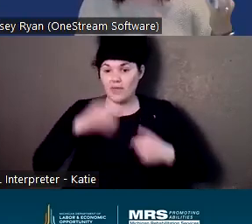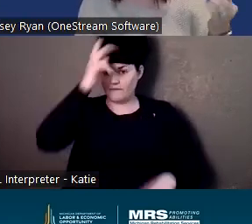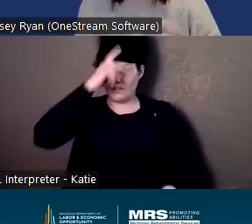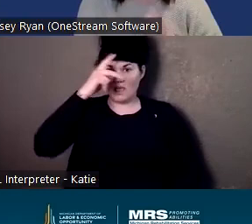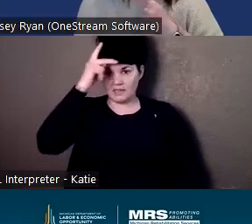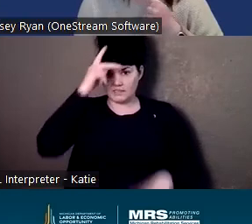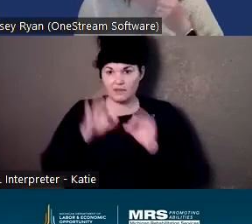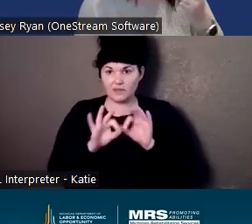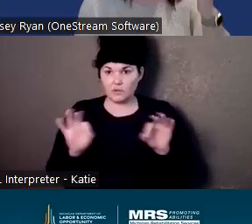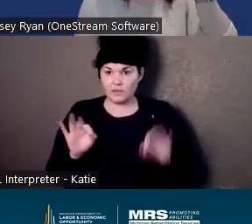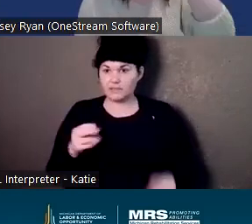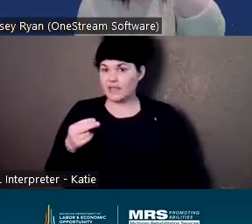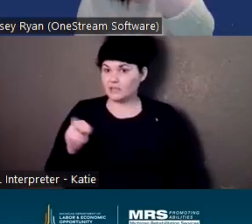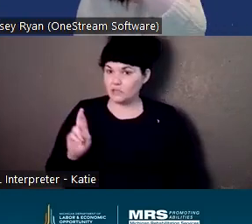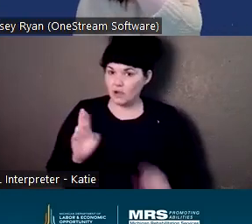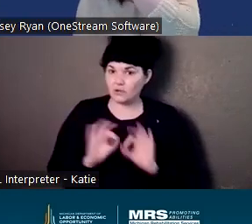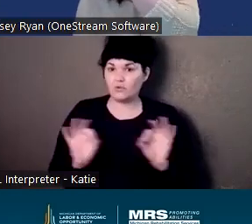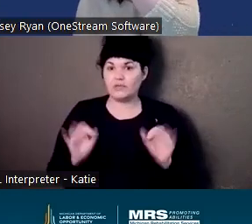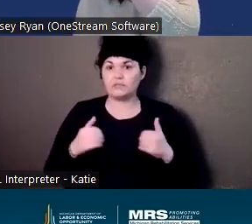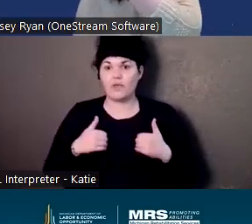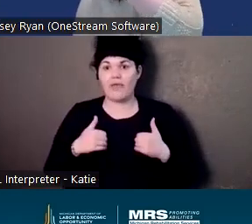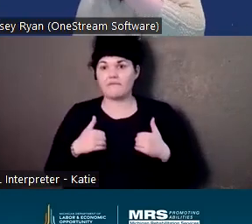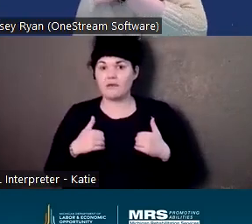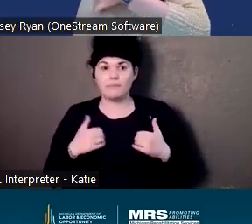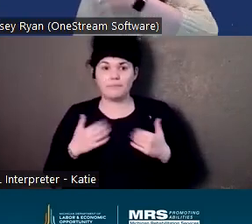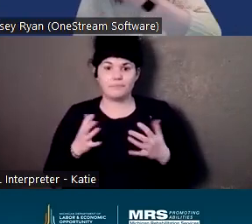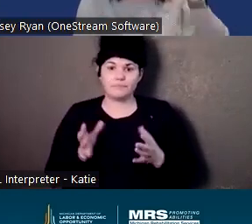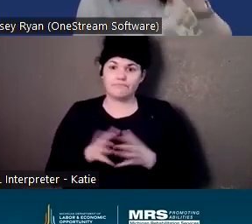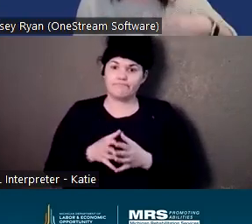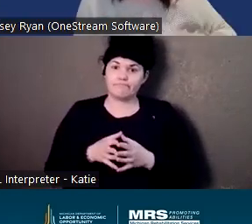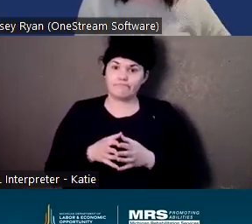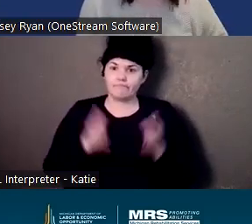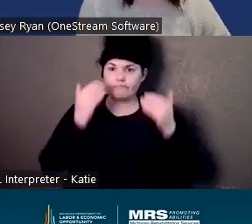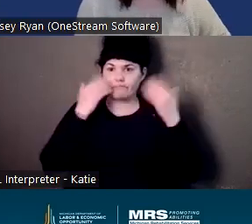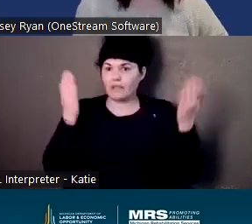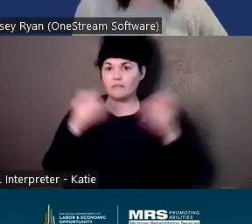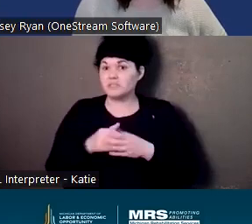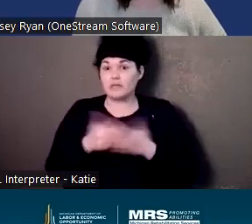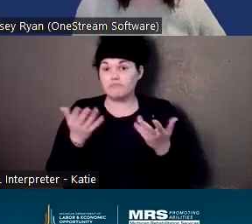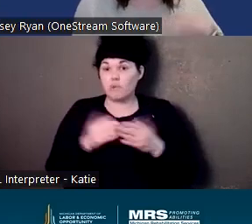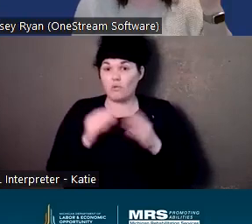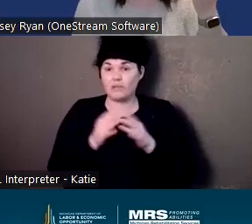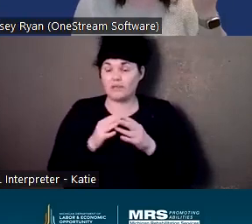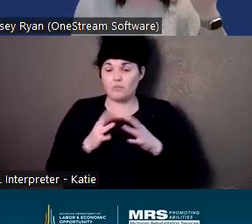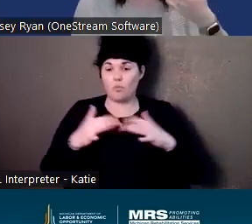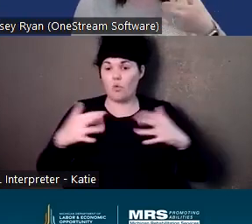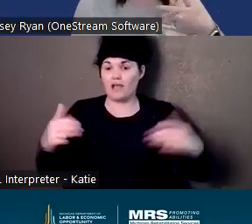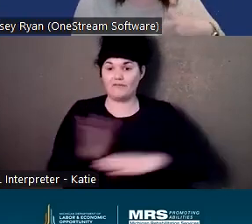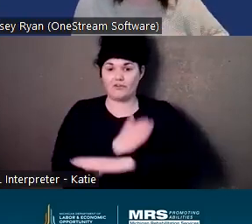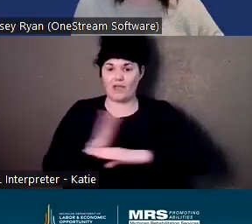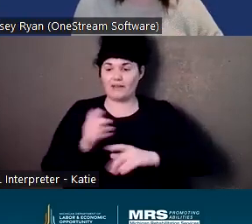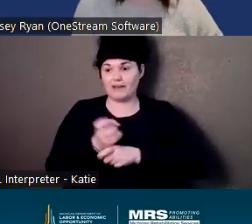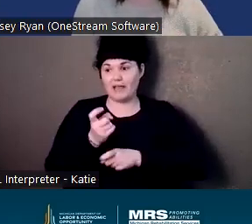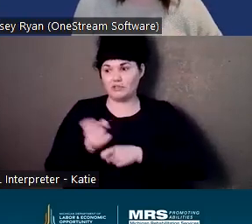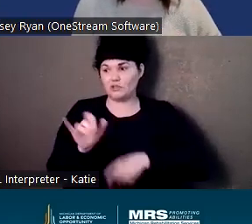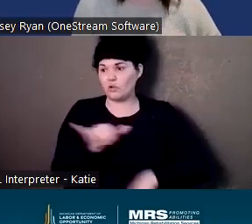degrees, HR degrees. We have kind of a wide variety. So I kind of joke that, and as Sarah mentioned too